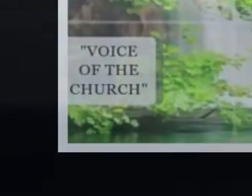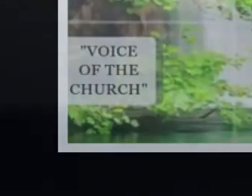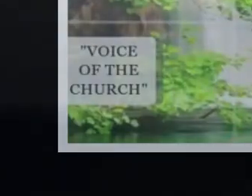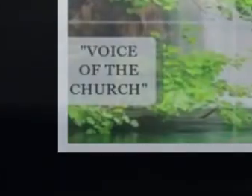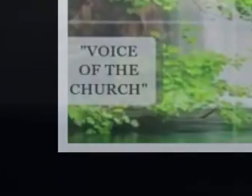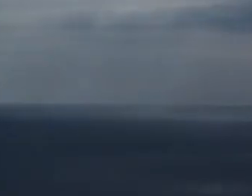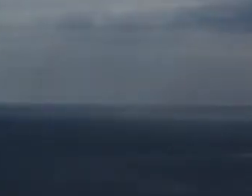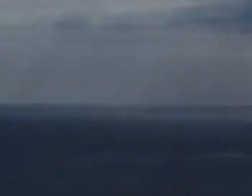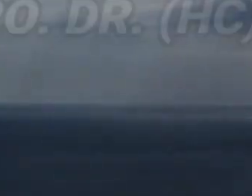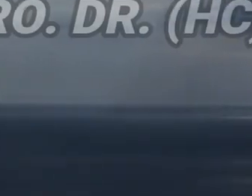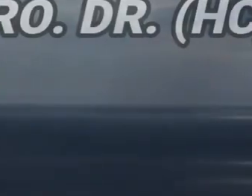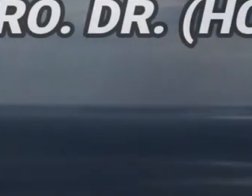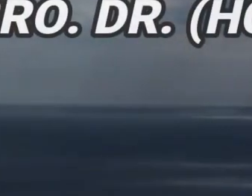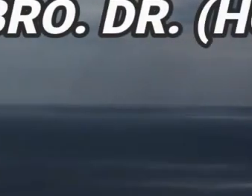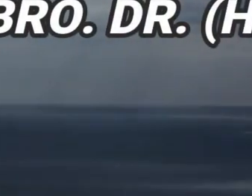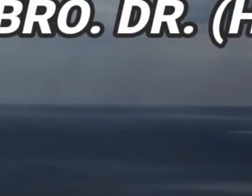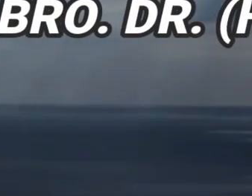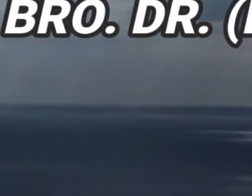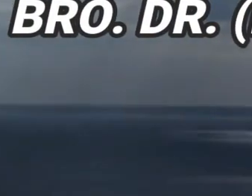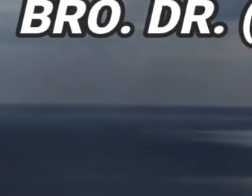other politicians.